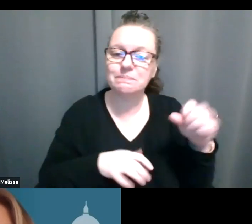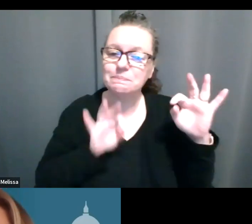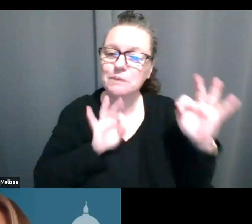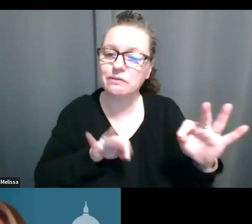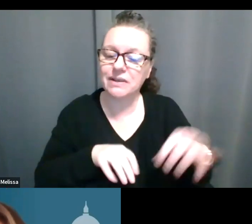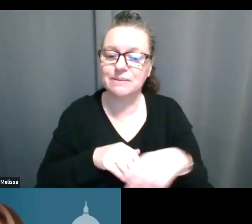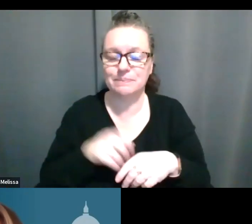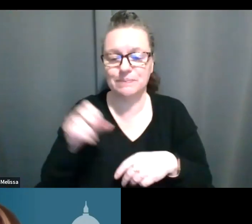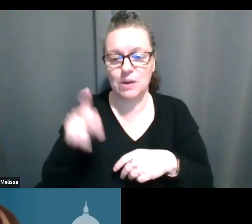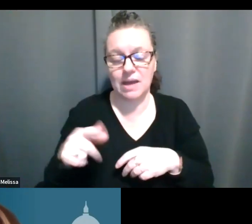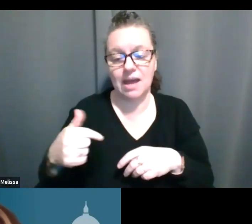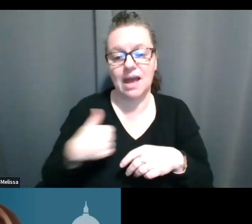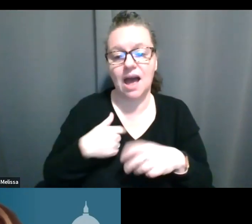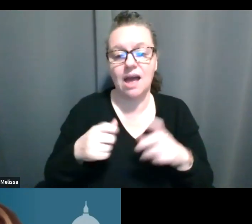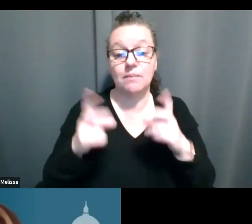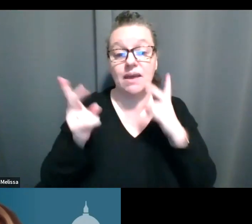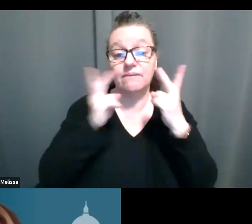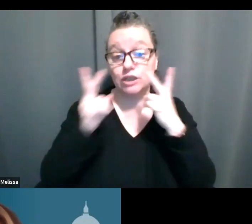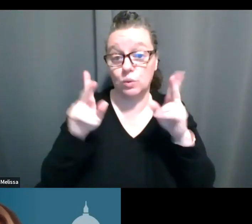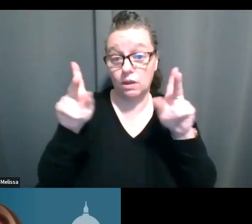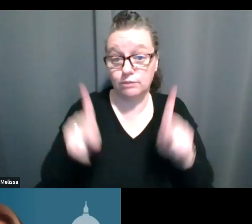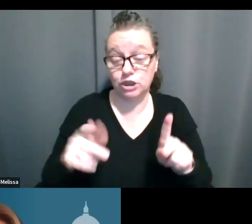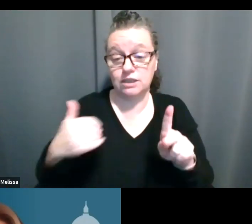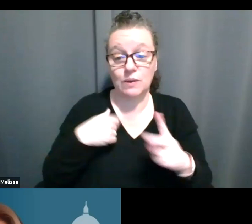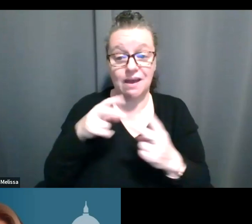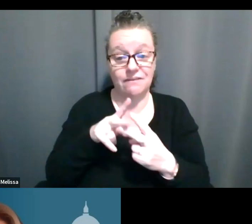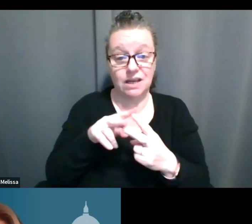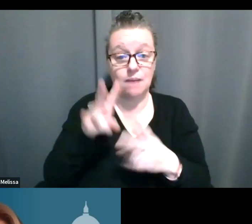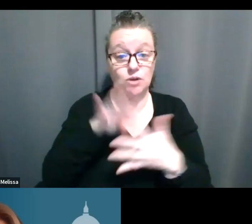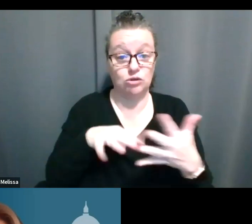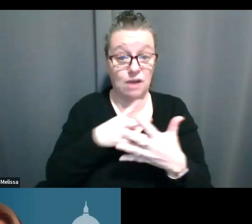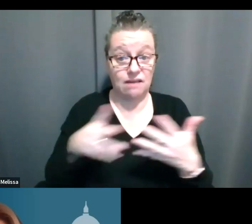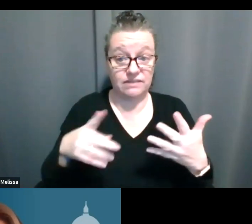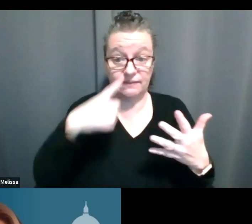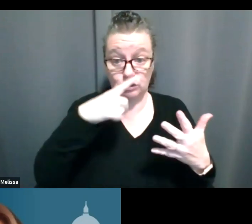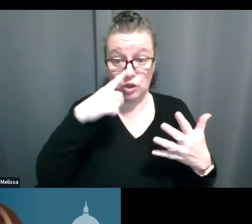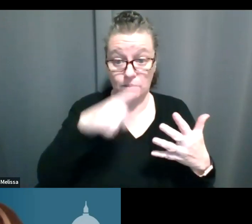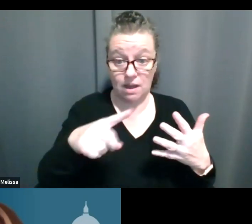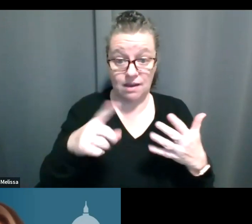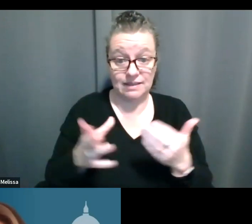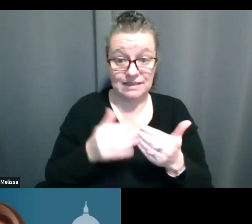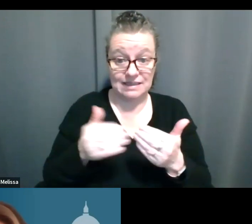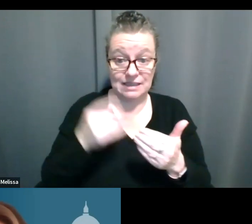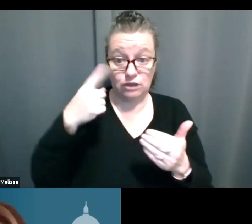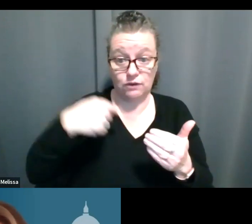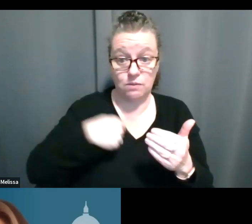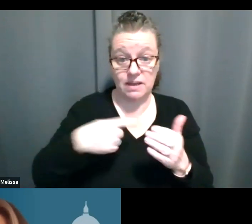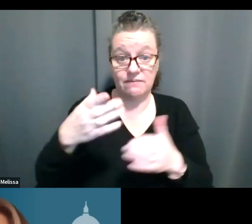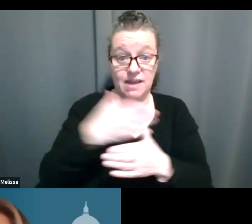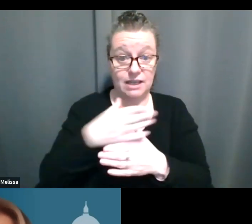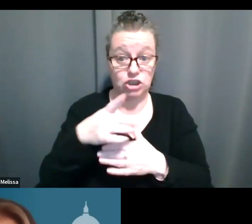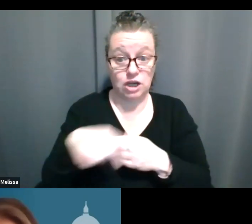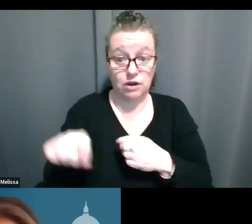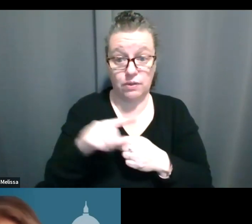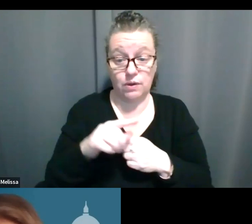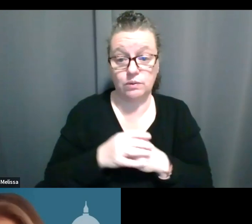perfect. Okay, I'm kind of a visual person, so I have a couple graphs, if you don't mind. It's just easier for me if I could share those,